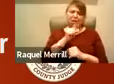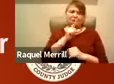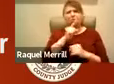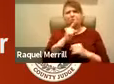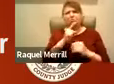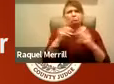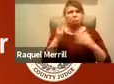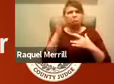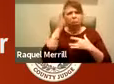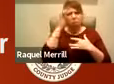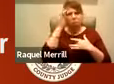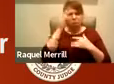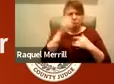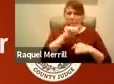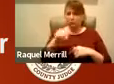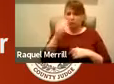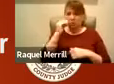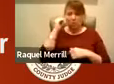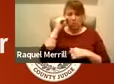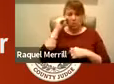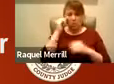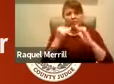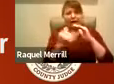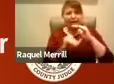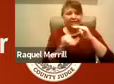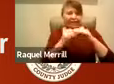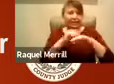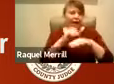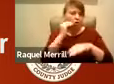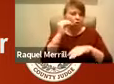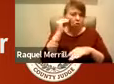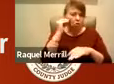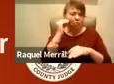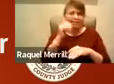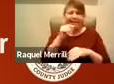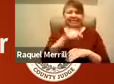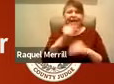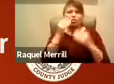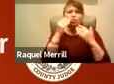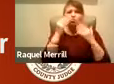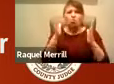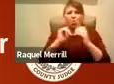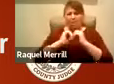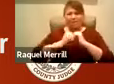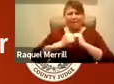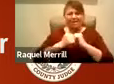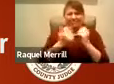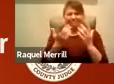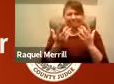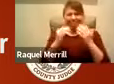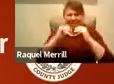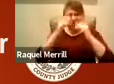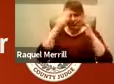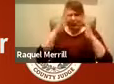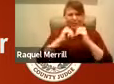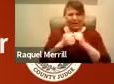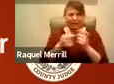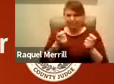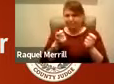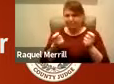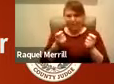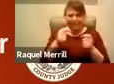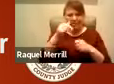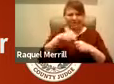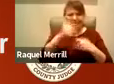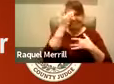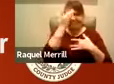hospital and they're going home and they're isolated at home, they really don't know how to manage this disease at